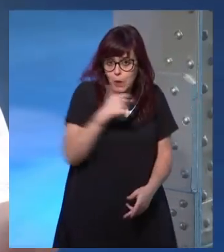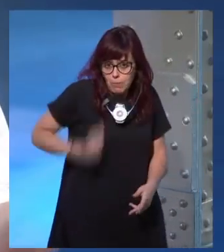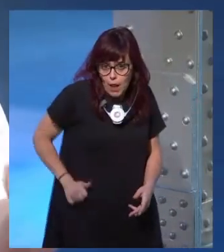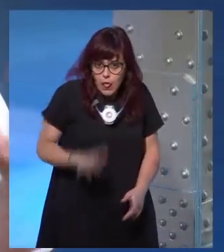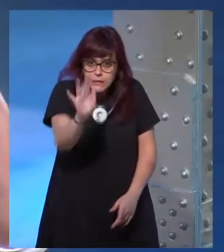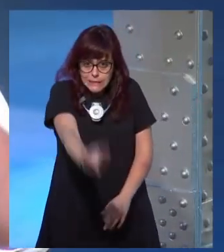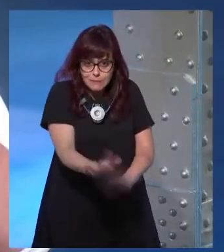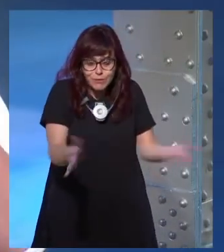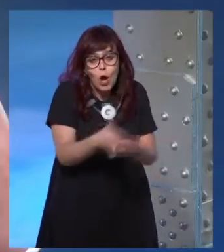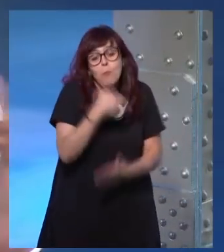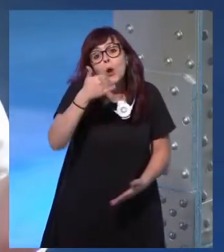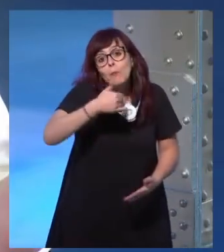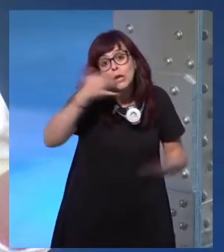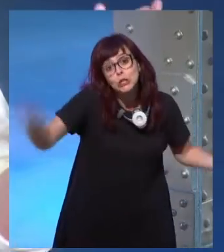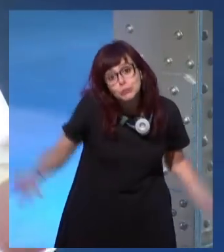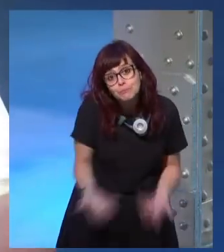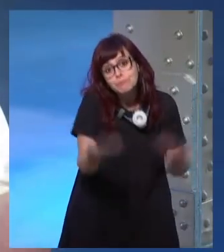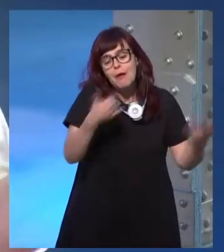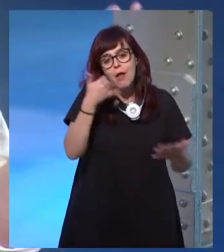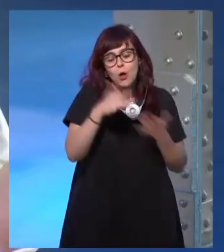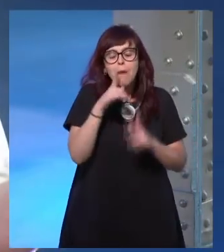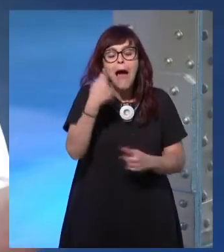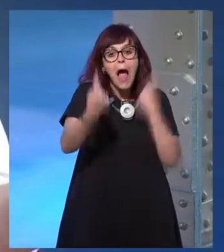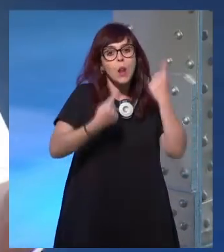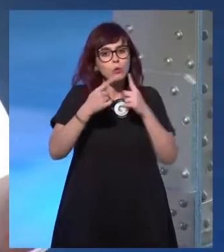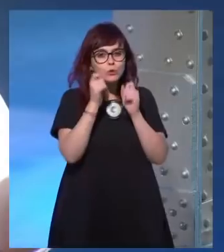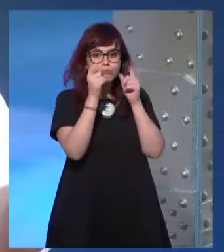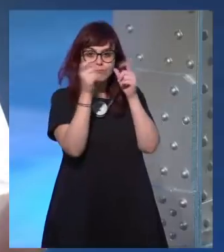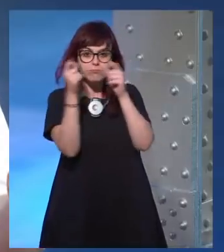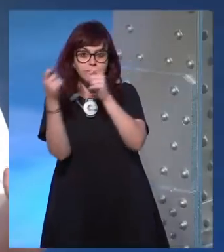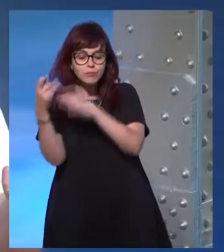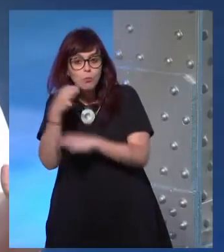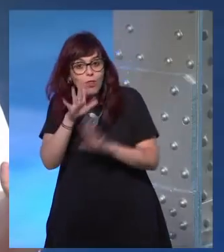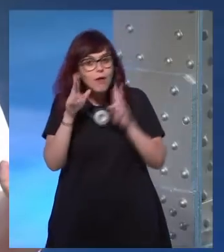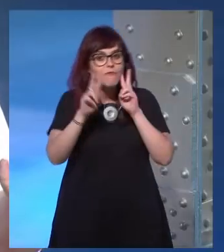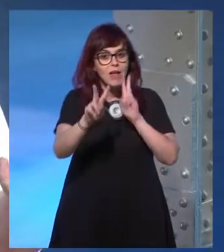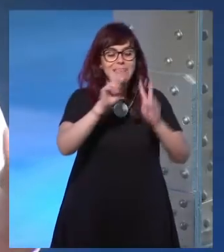dangerous that is. Too little, too late for some countries.